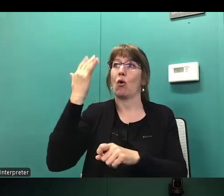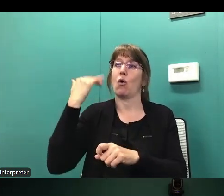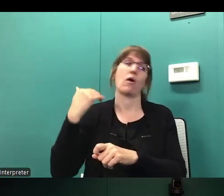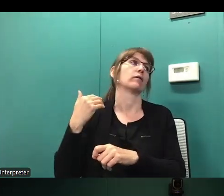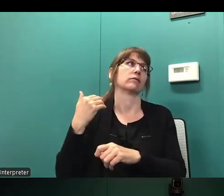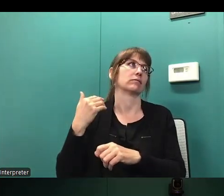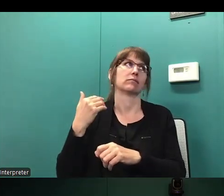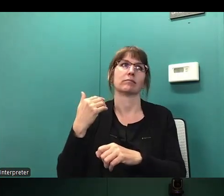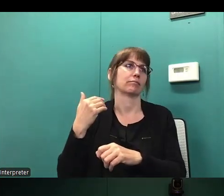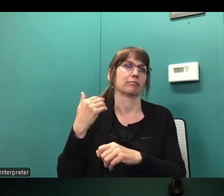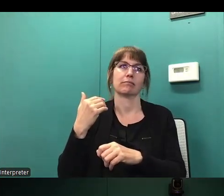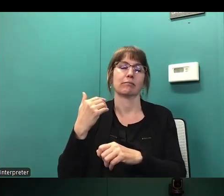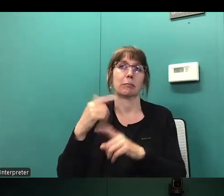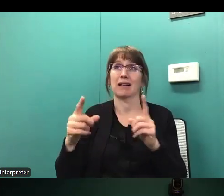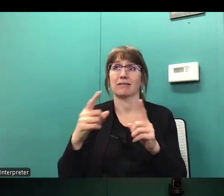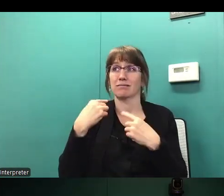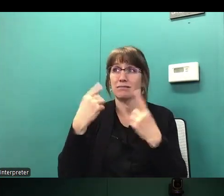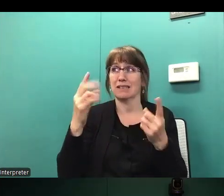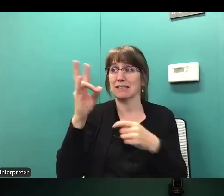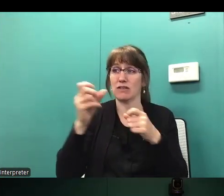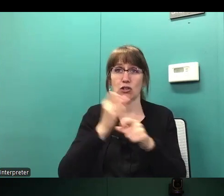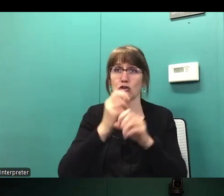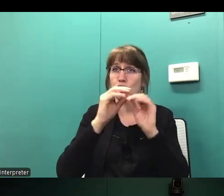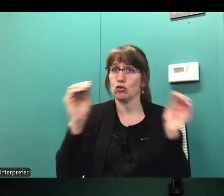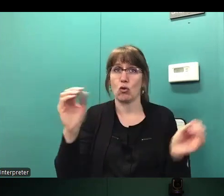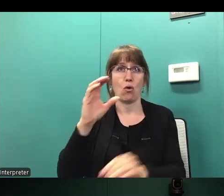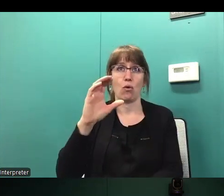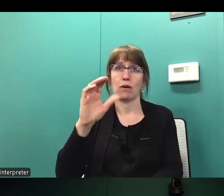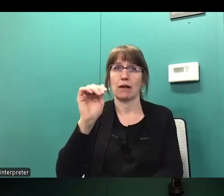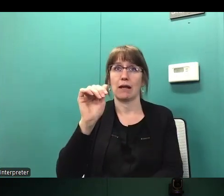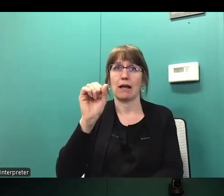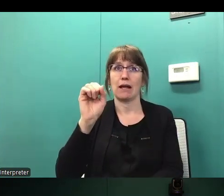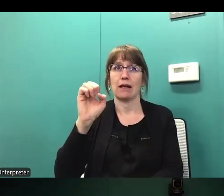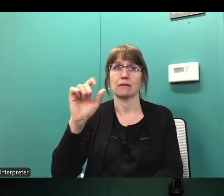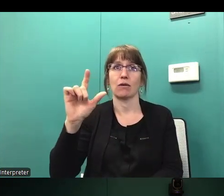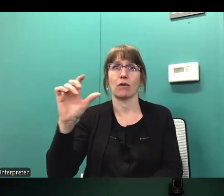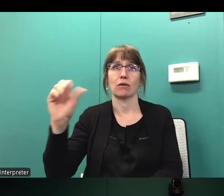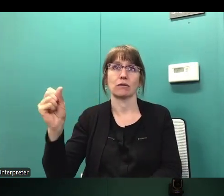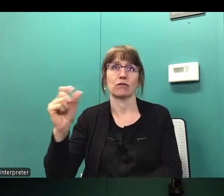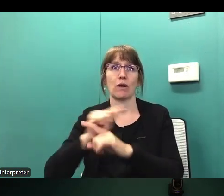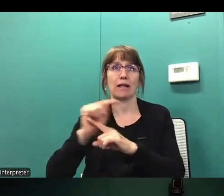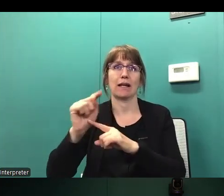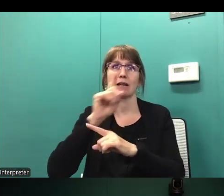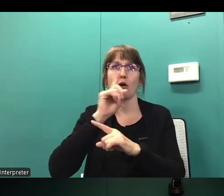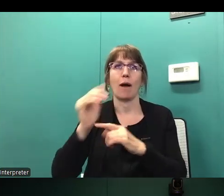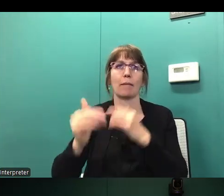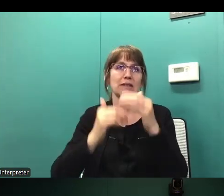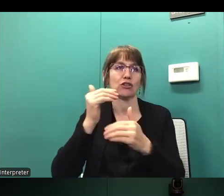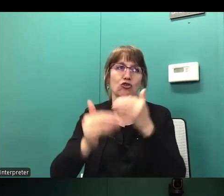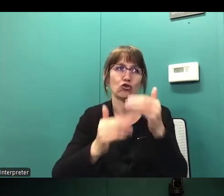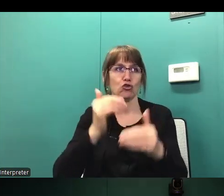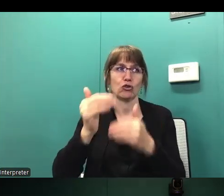years. We have not had a castles training. There is actually like procedures. I am encouraging